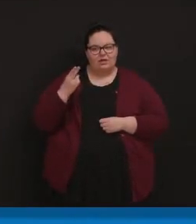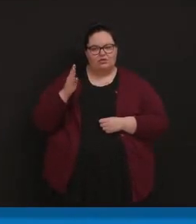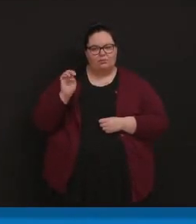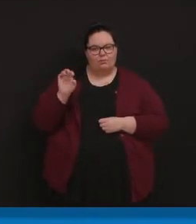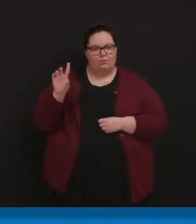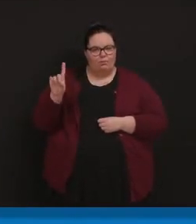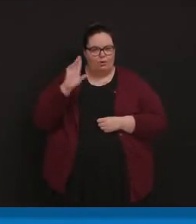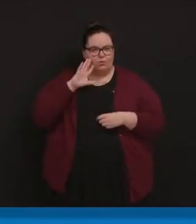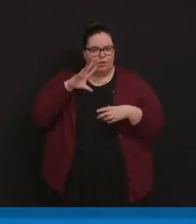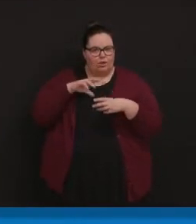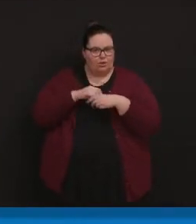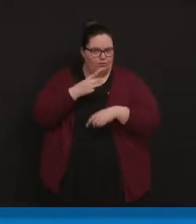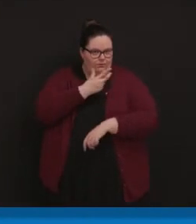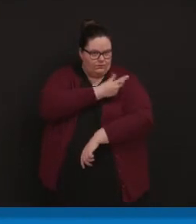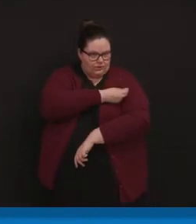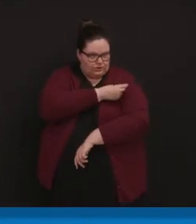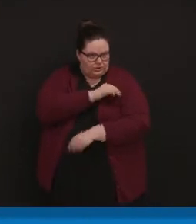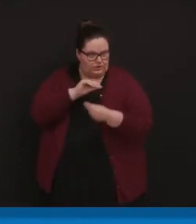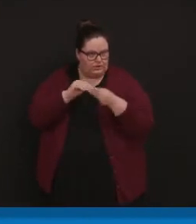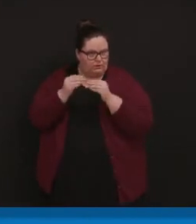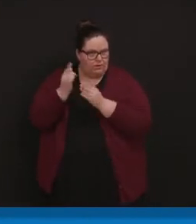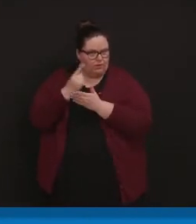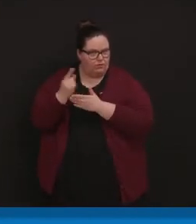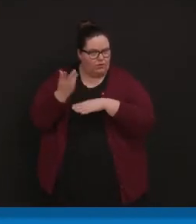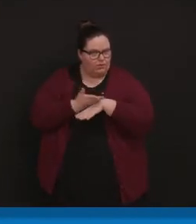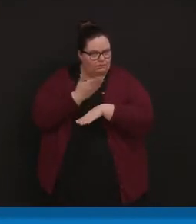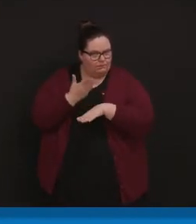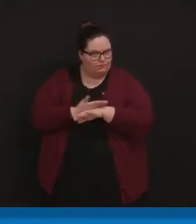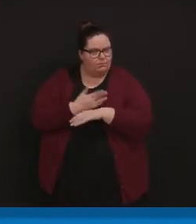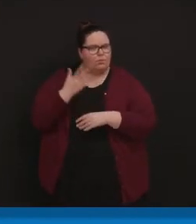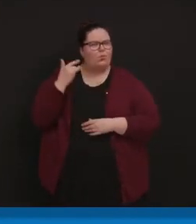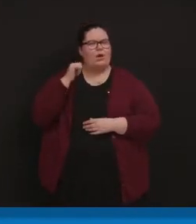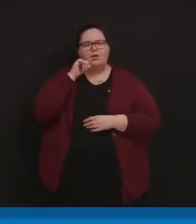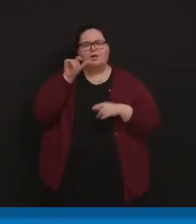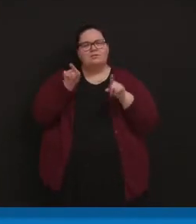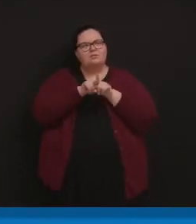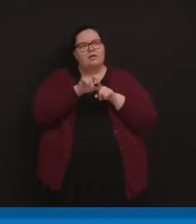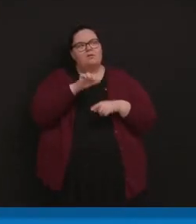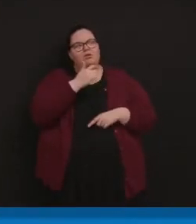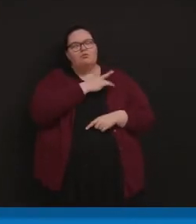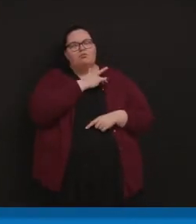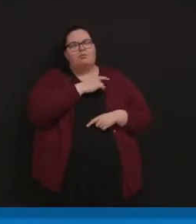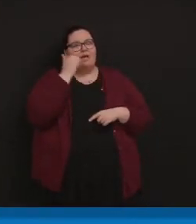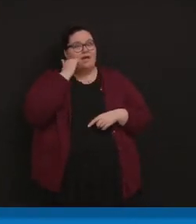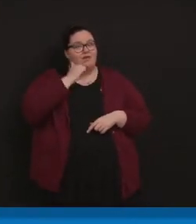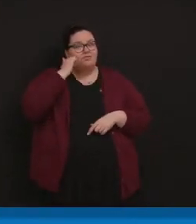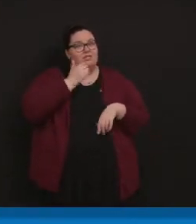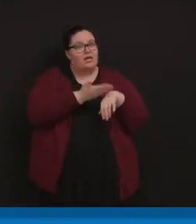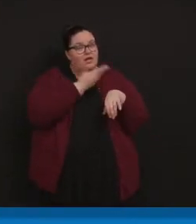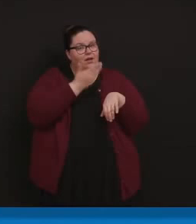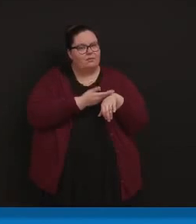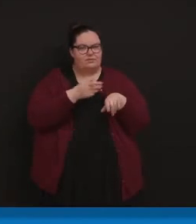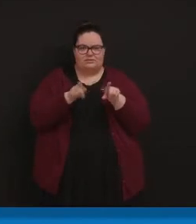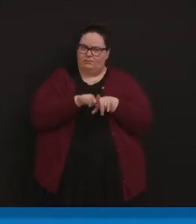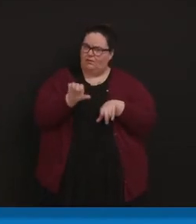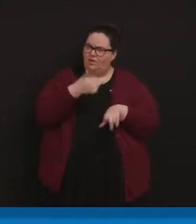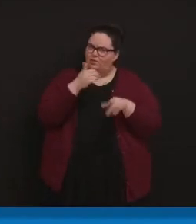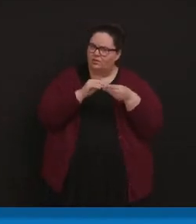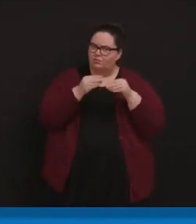numbers and be updated weekly, but why not do what some other provinces are doing and update it daily, as you do with other